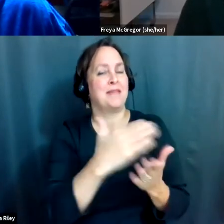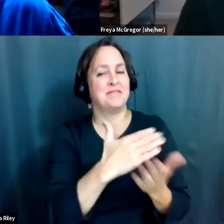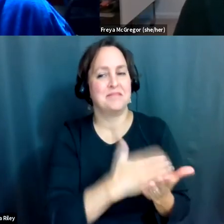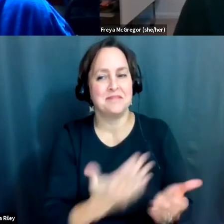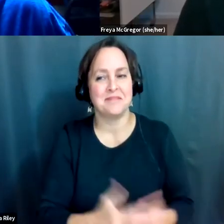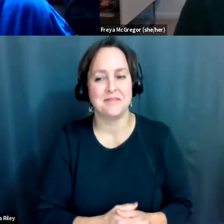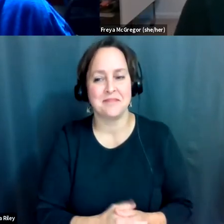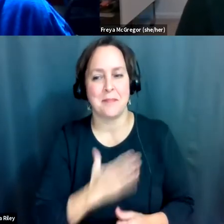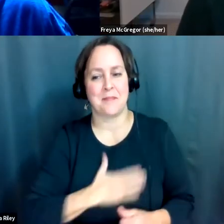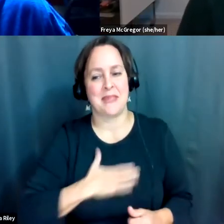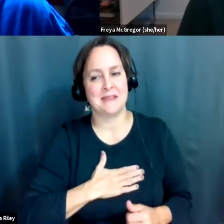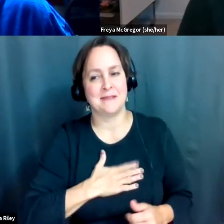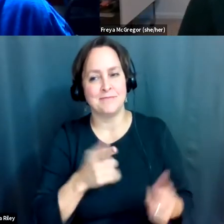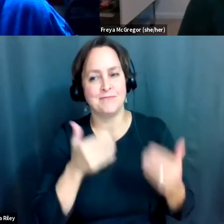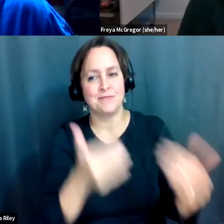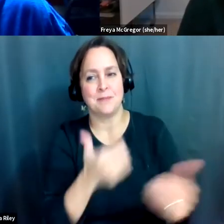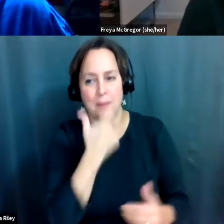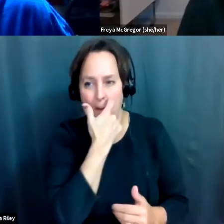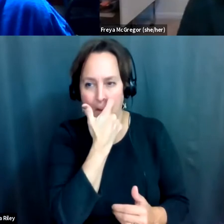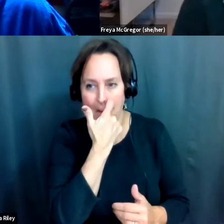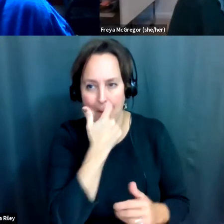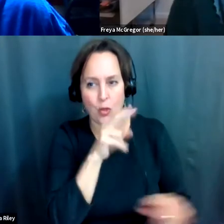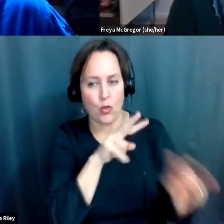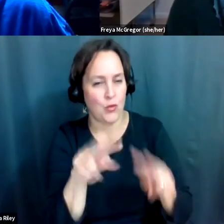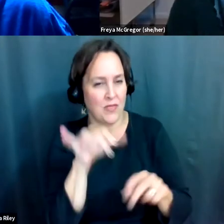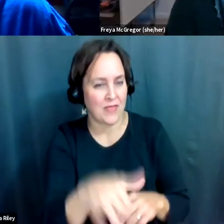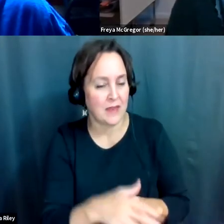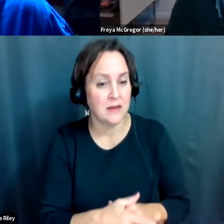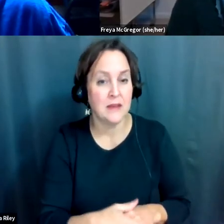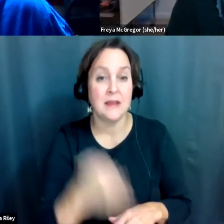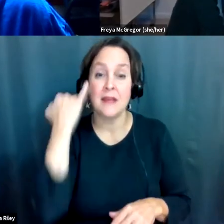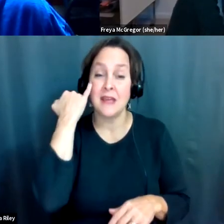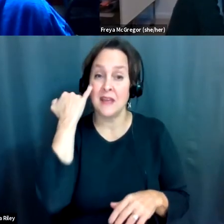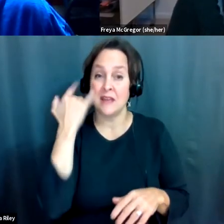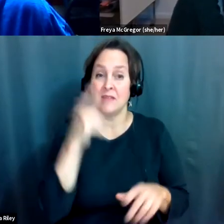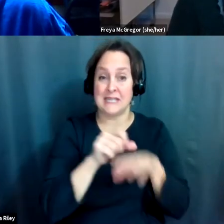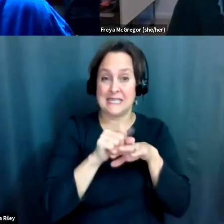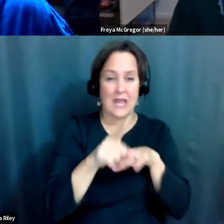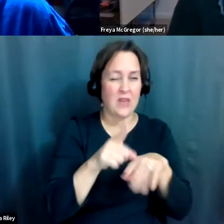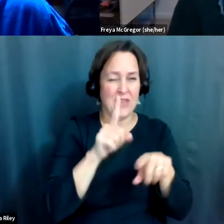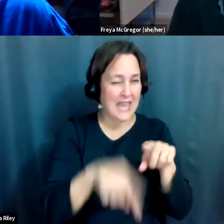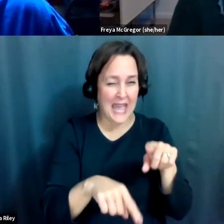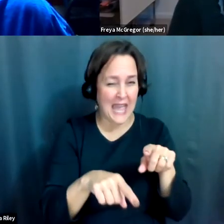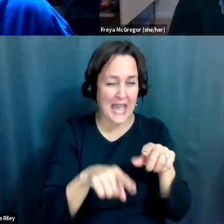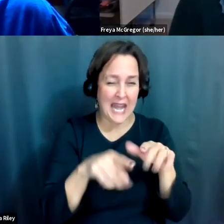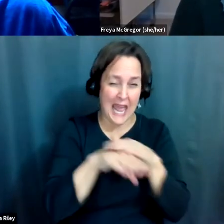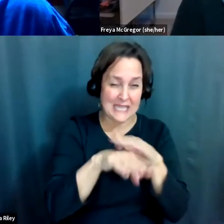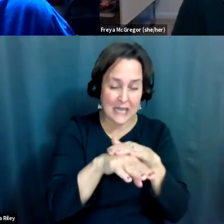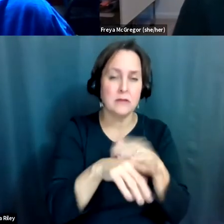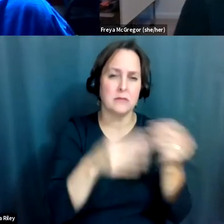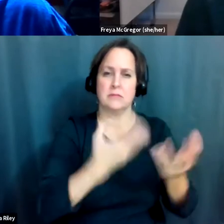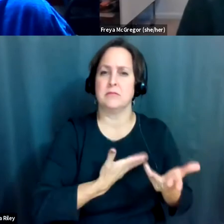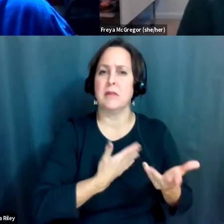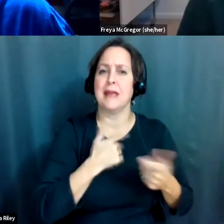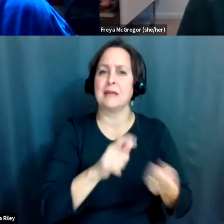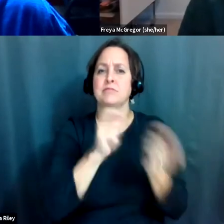um, have a go at that, that post webinar survey. And if you need it in another format, um, for accessibility, please, please let us know so we